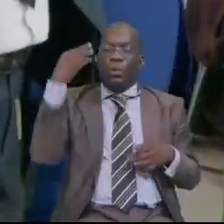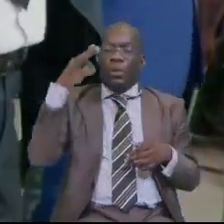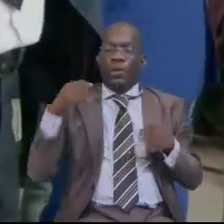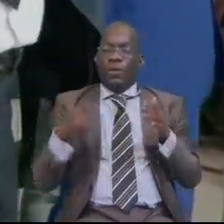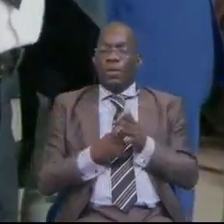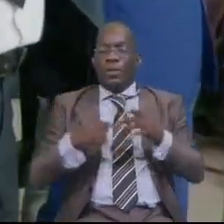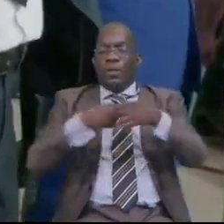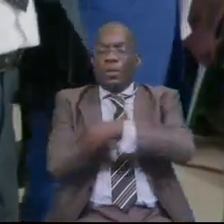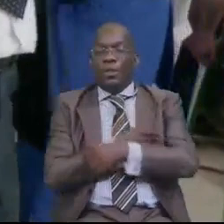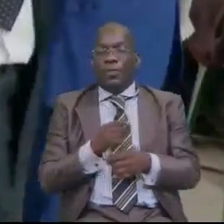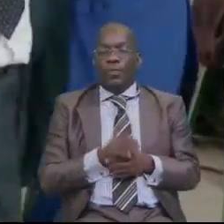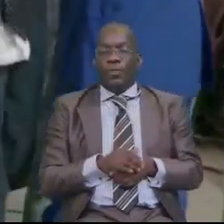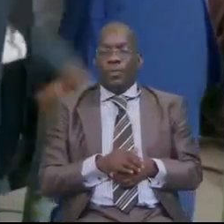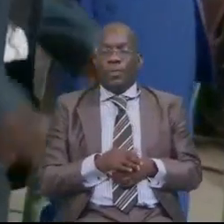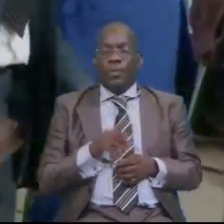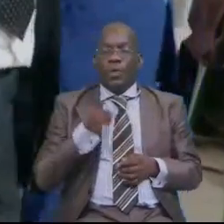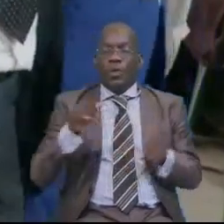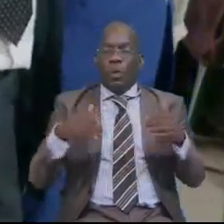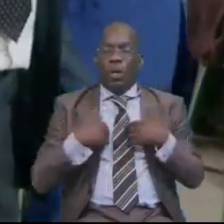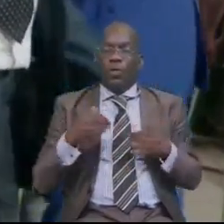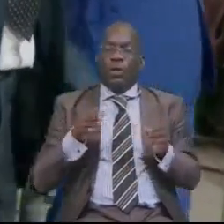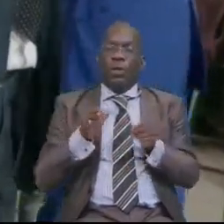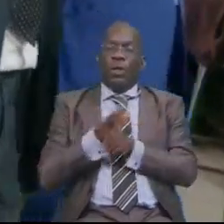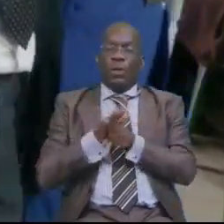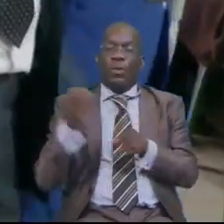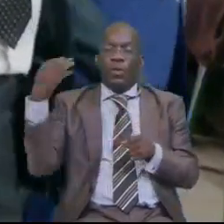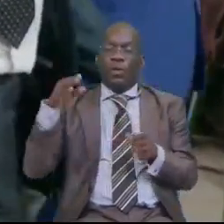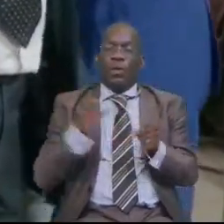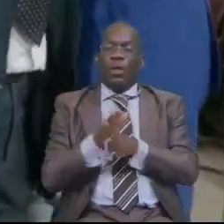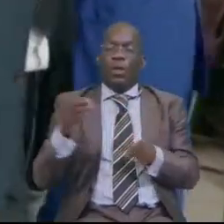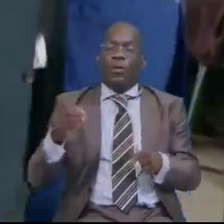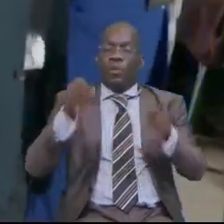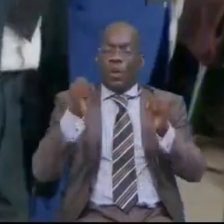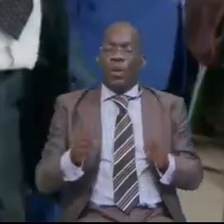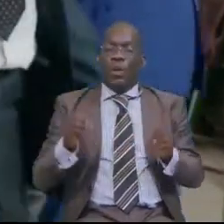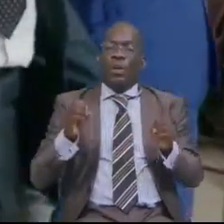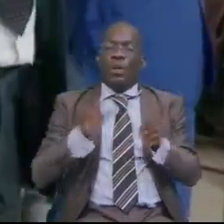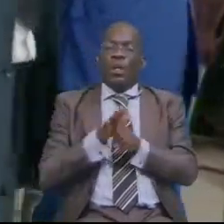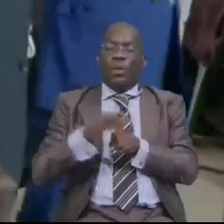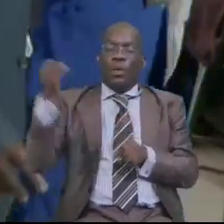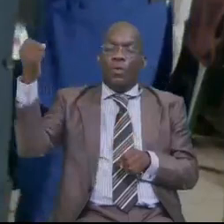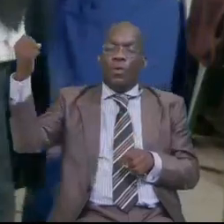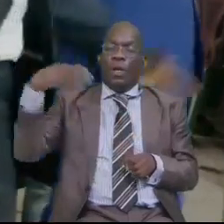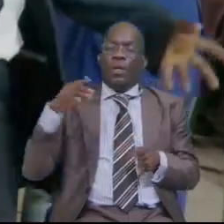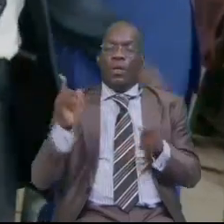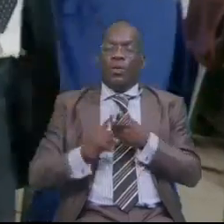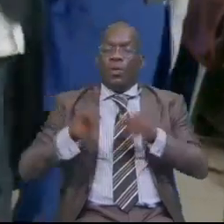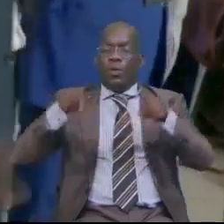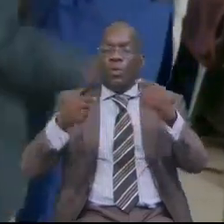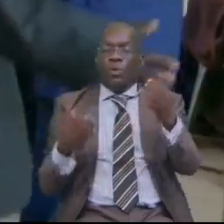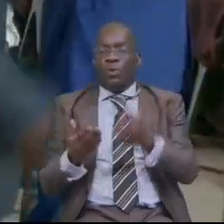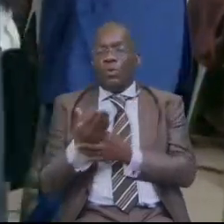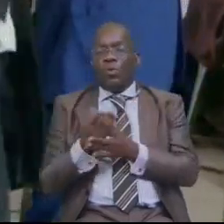day. And you have enough grace, enough power, enough strength, enough light to bear through